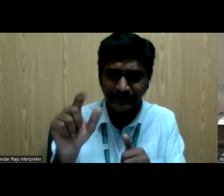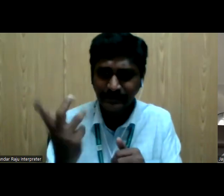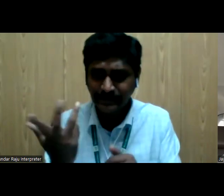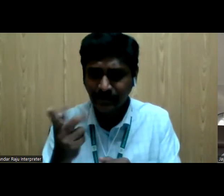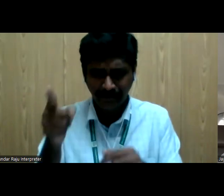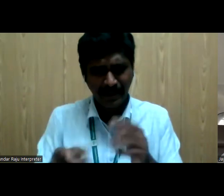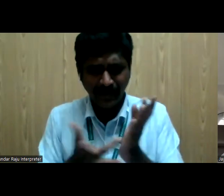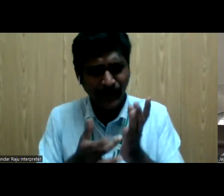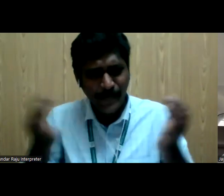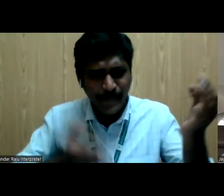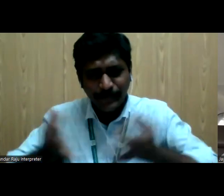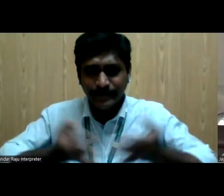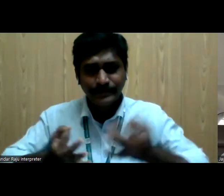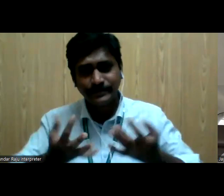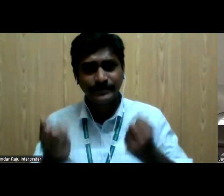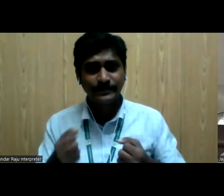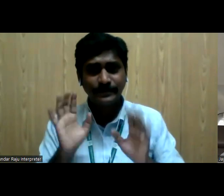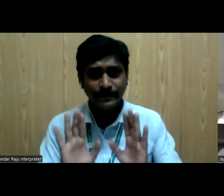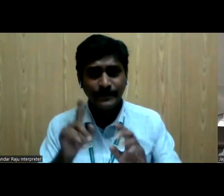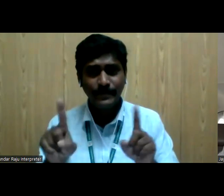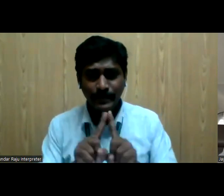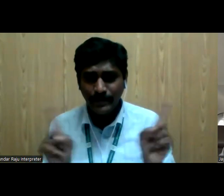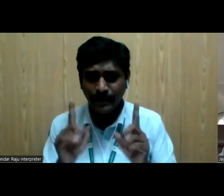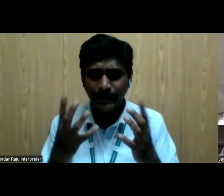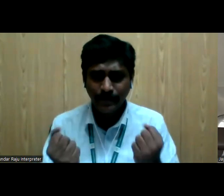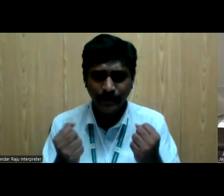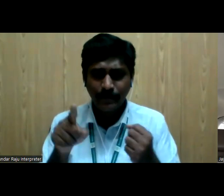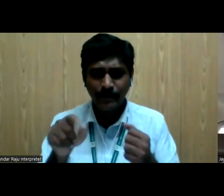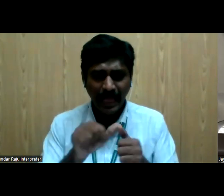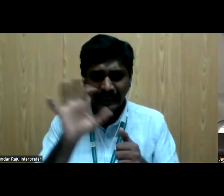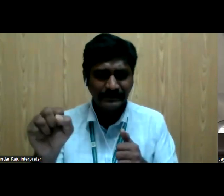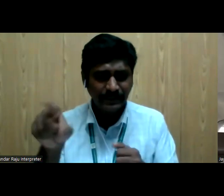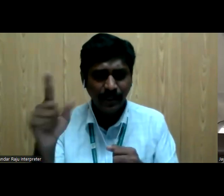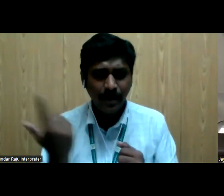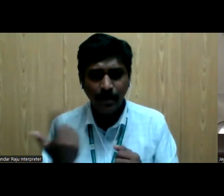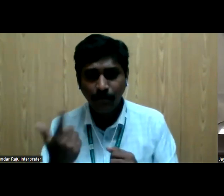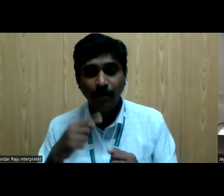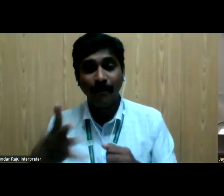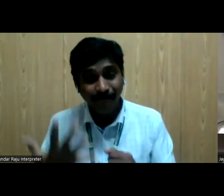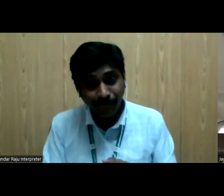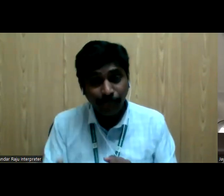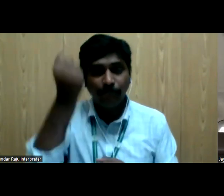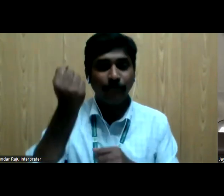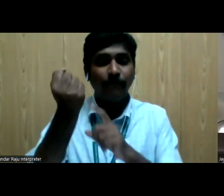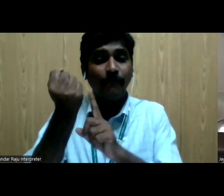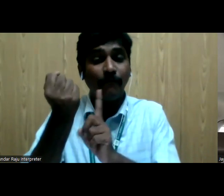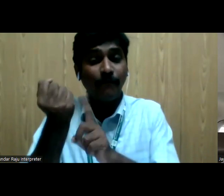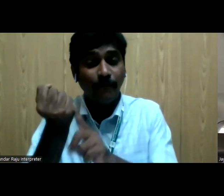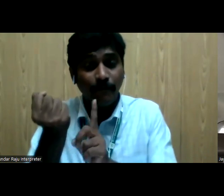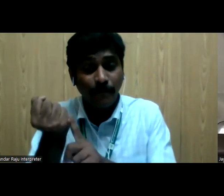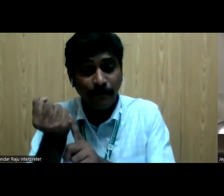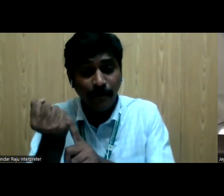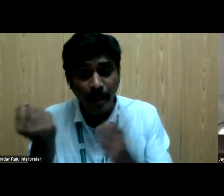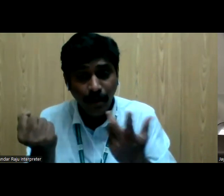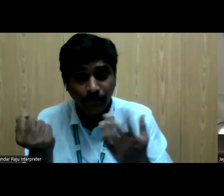but unfortunately it's not very easy to access or even find out. So I would request as the next step for both